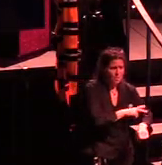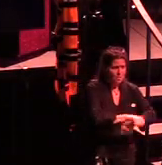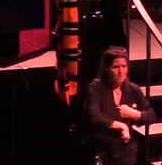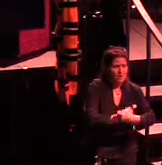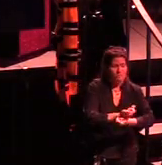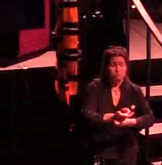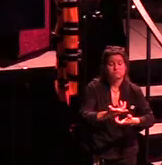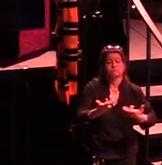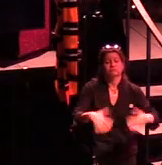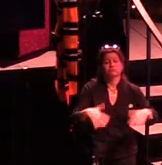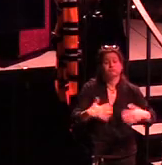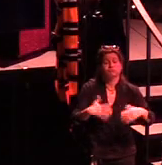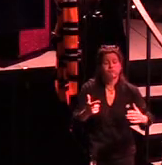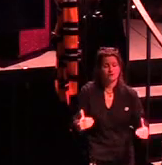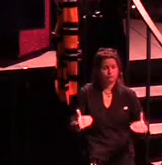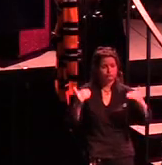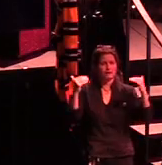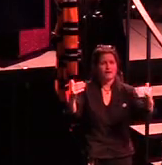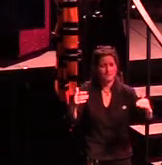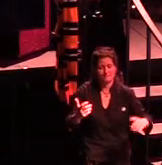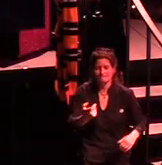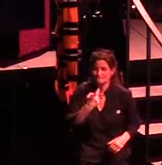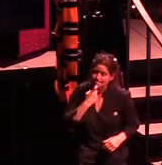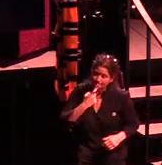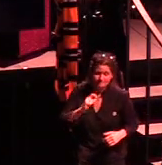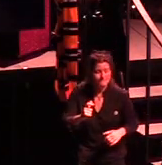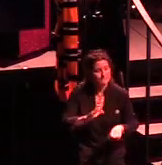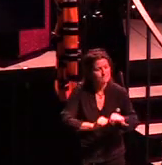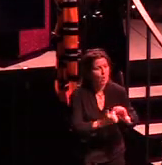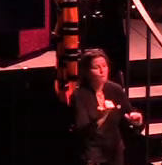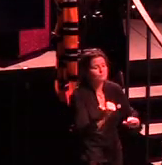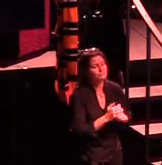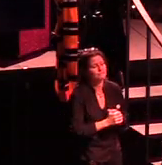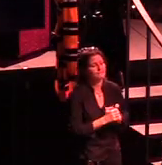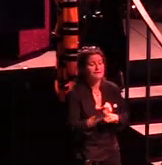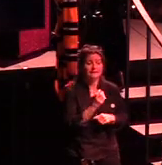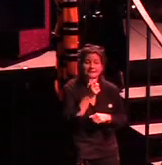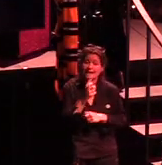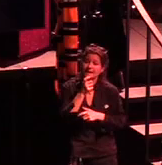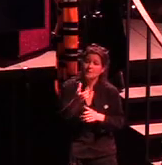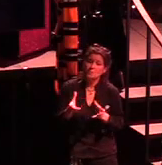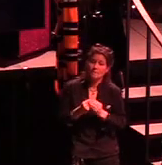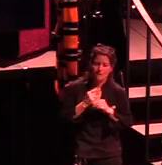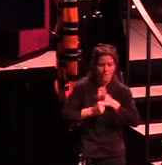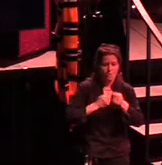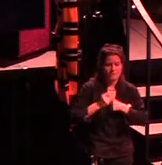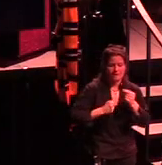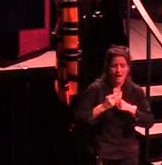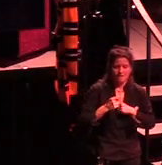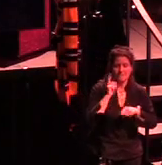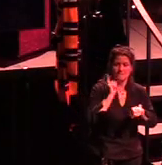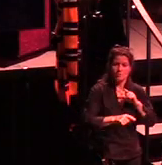extreme sports they go everywhere I do and they're often the first thing that people notice about me